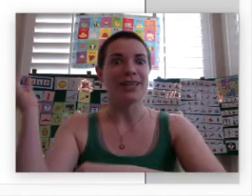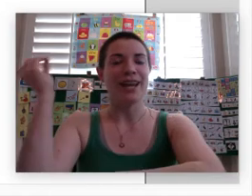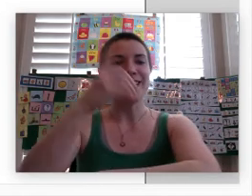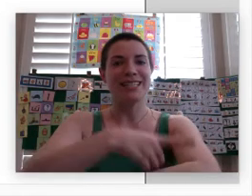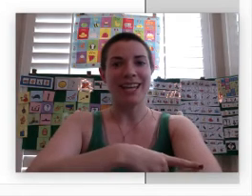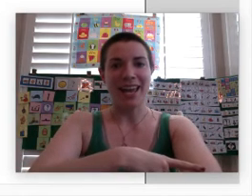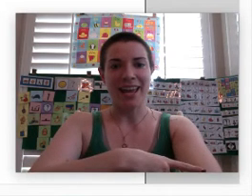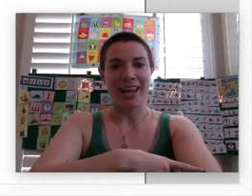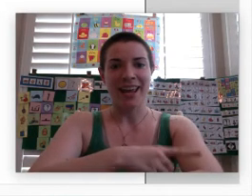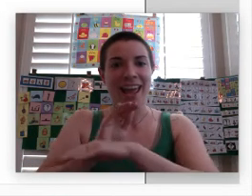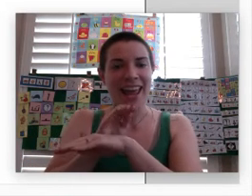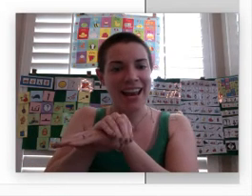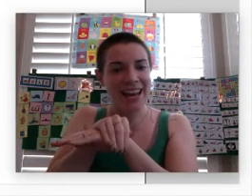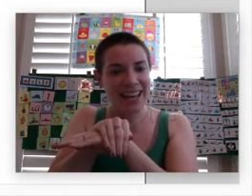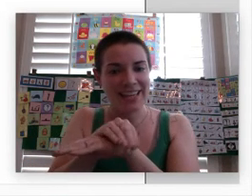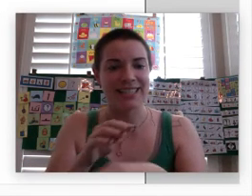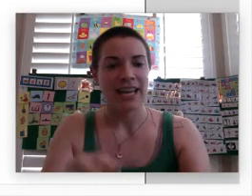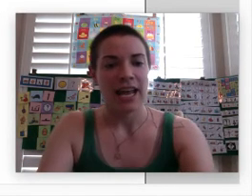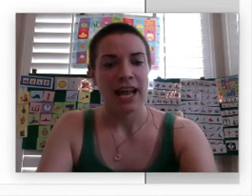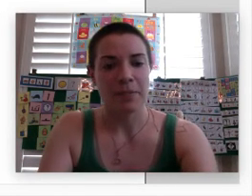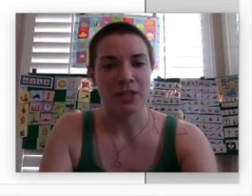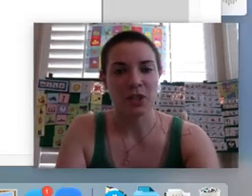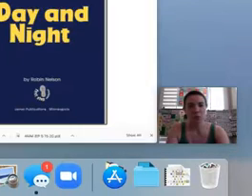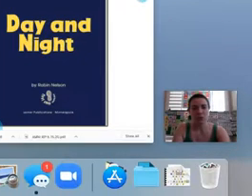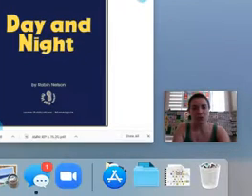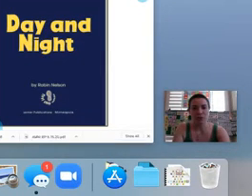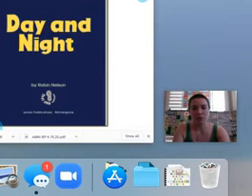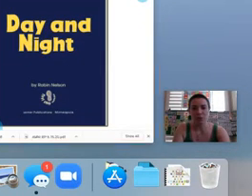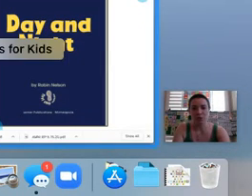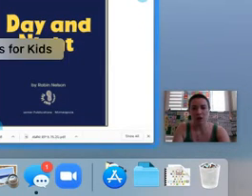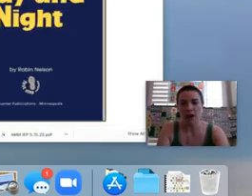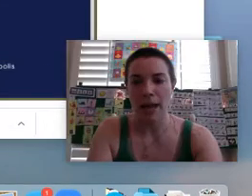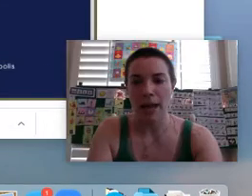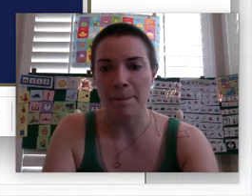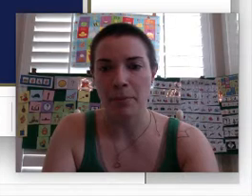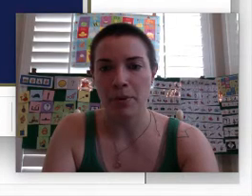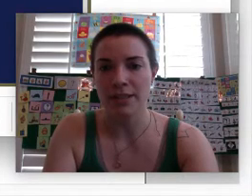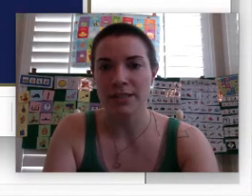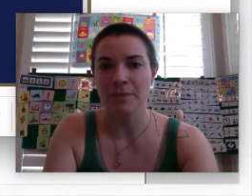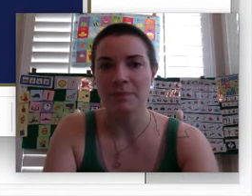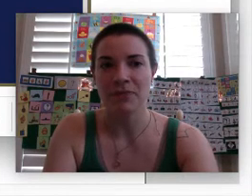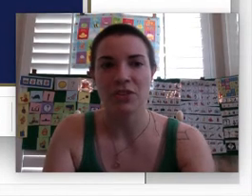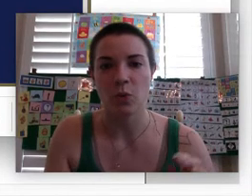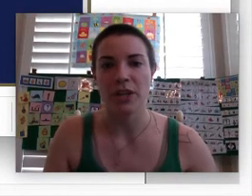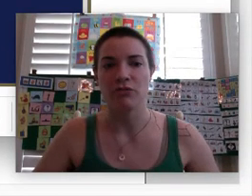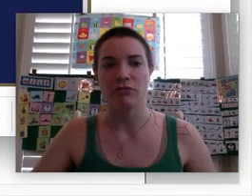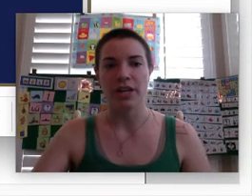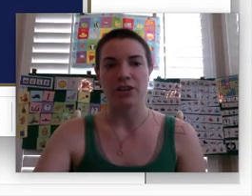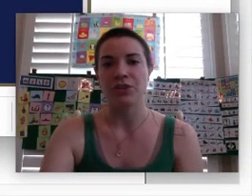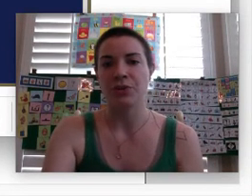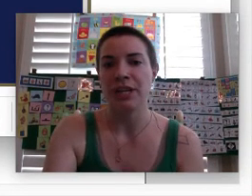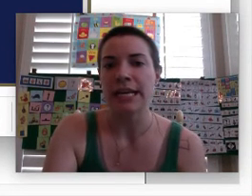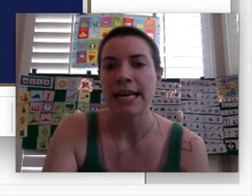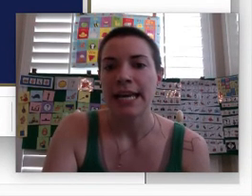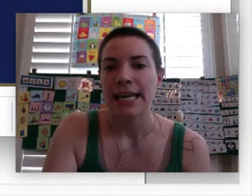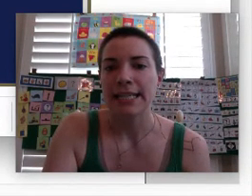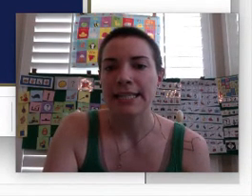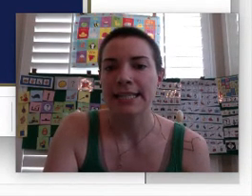guessed it, Day and Night. I'm going to switch over to our epic books so that we can read our